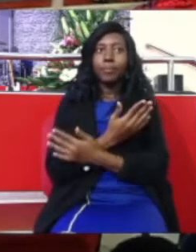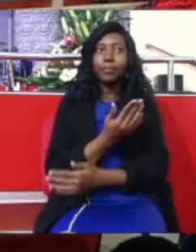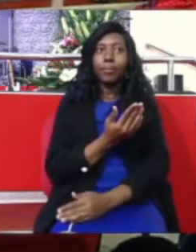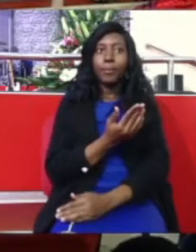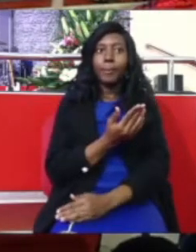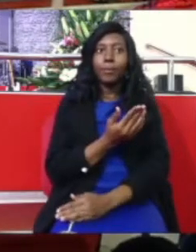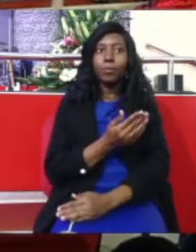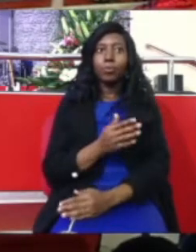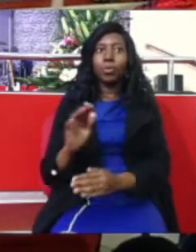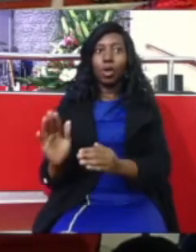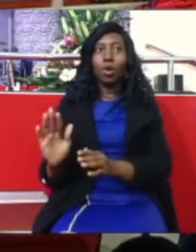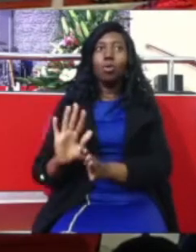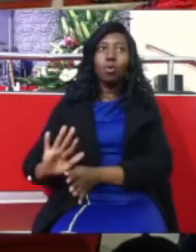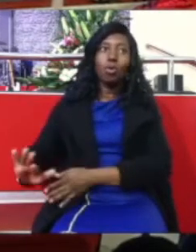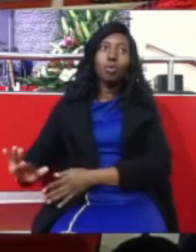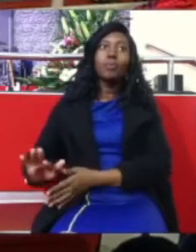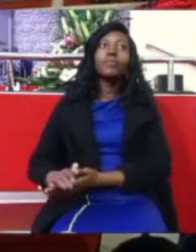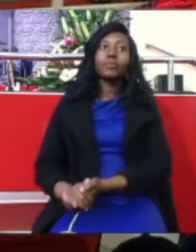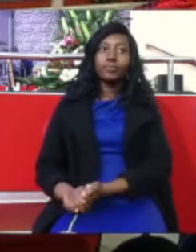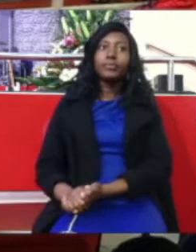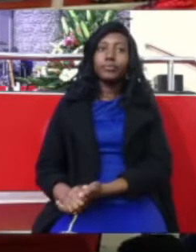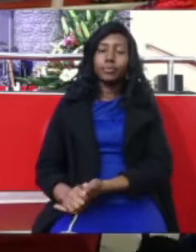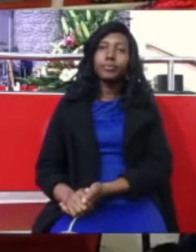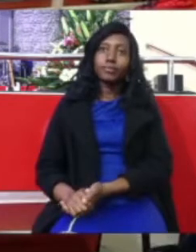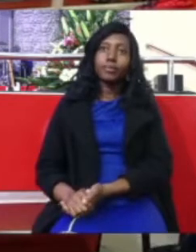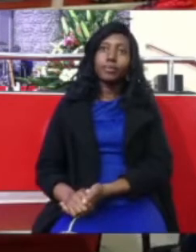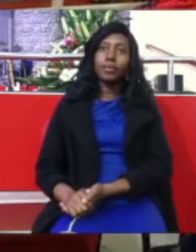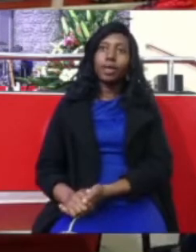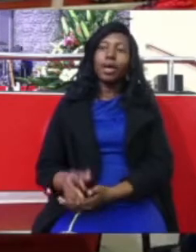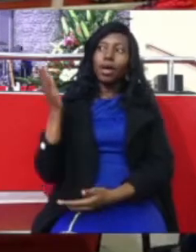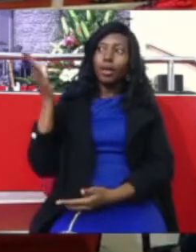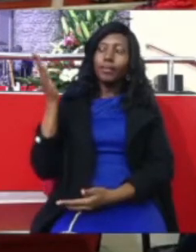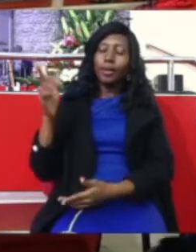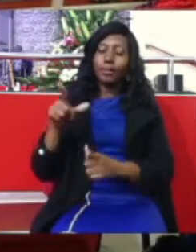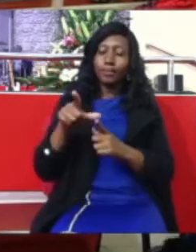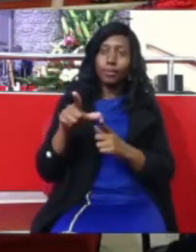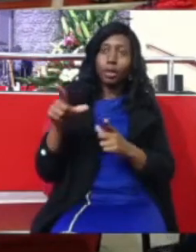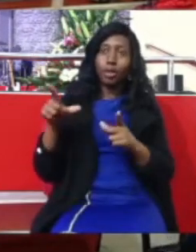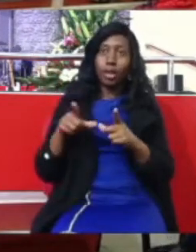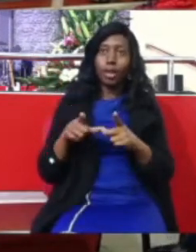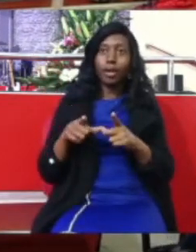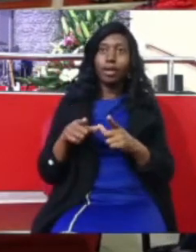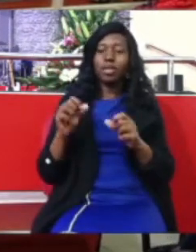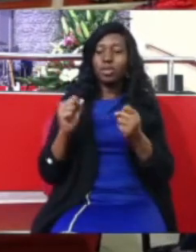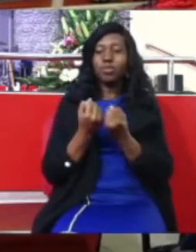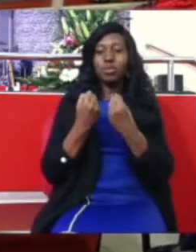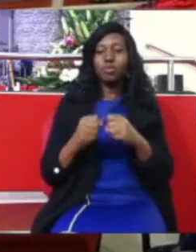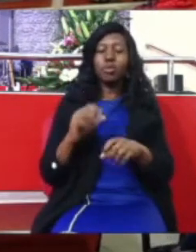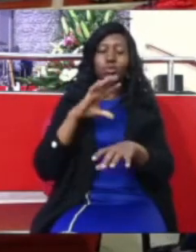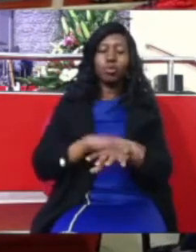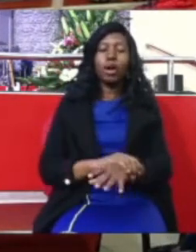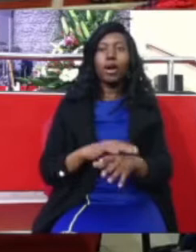go to the waters in the night. You will not find a fisherman on duty during the day